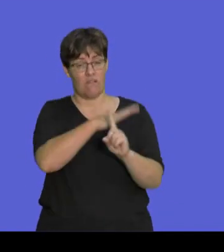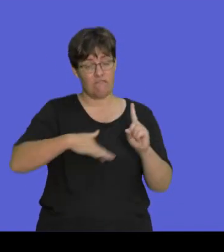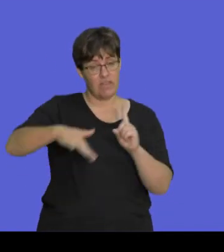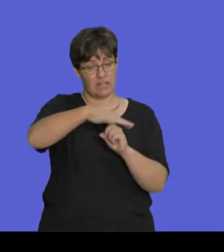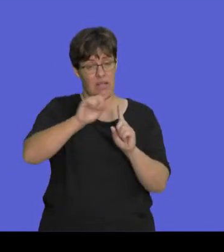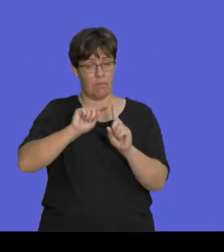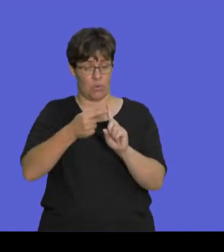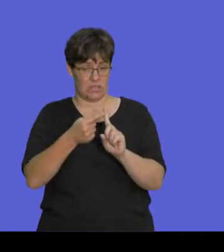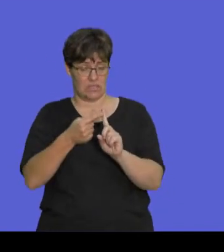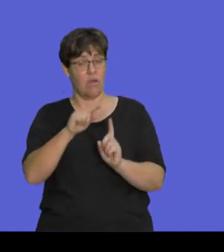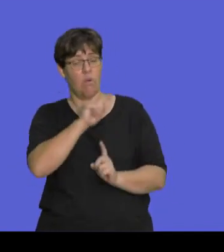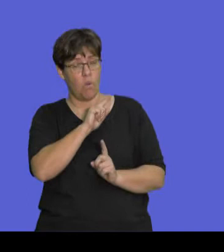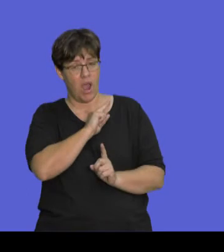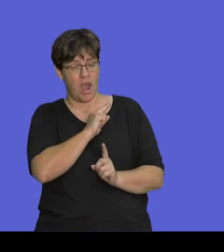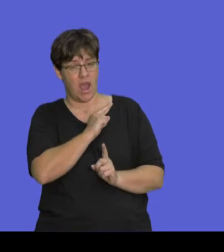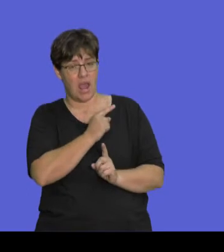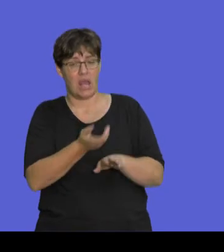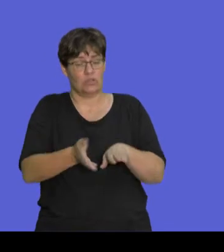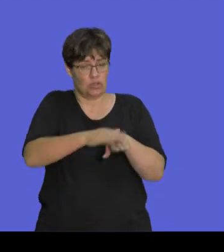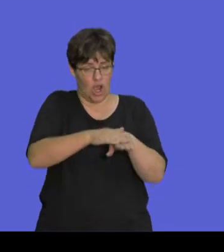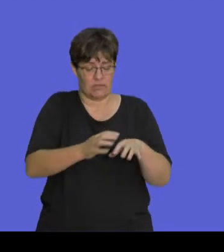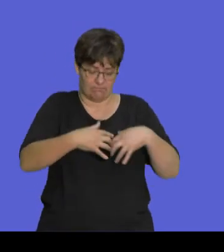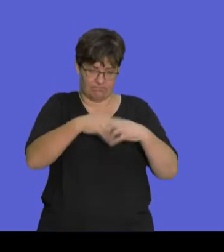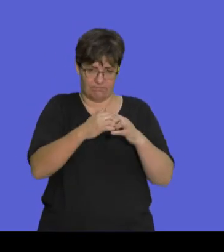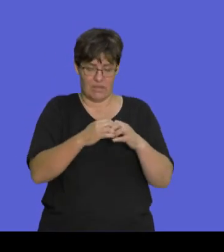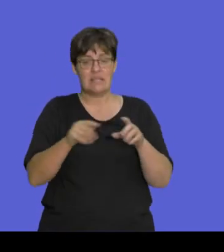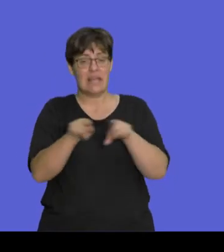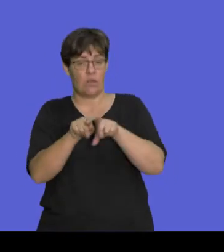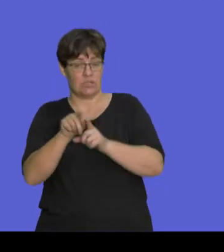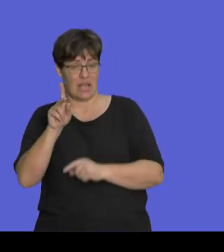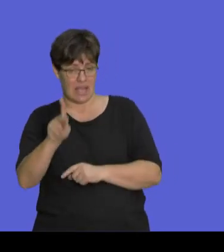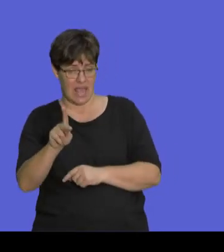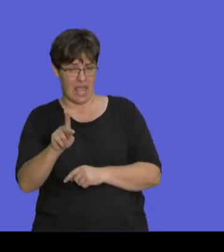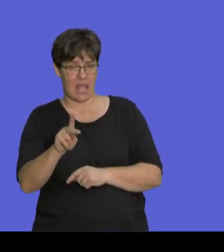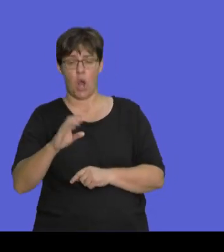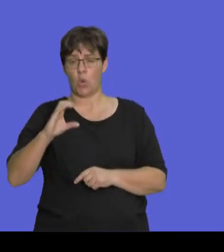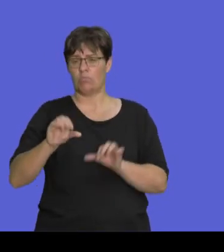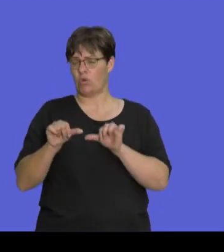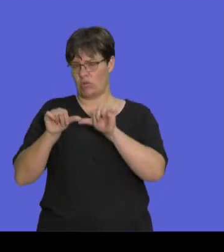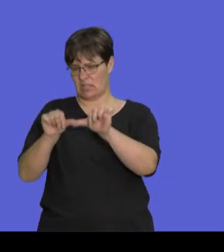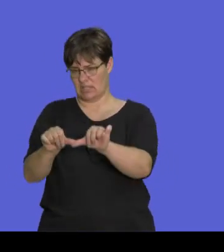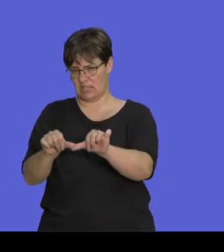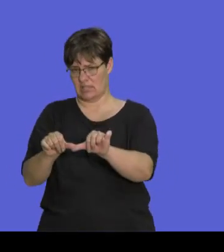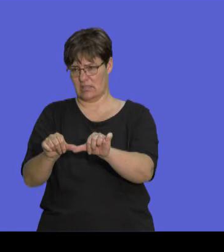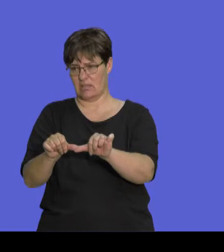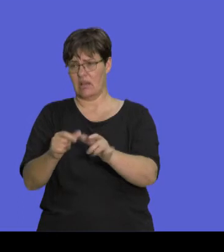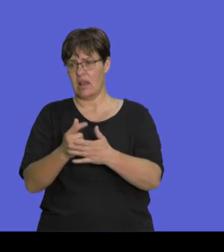due to the charge that creates the field is equals to K, which is the Coulomb's constant, multiplied by the big Q, which creates the field, over